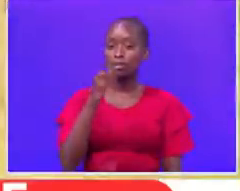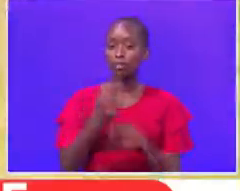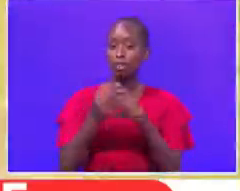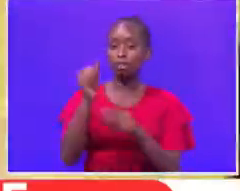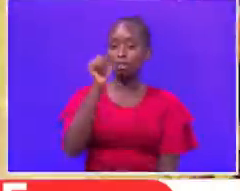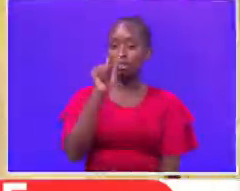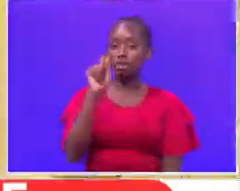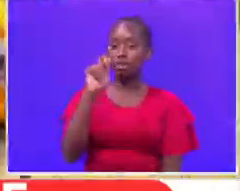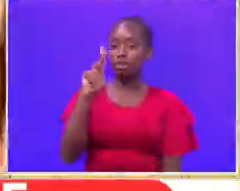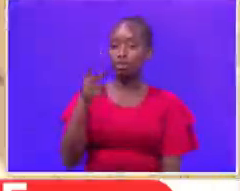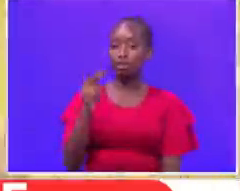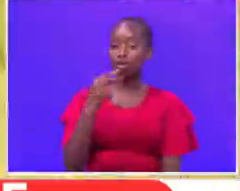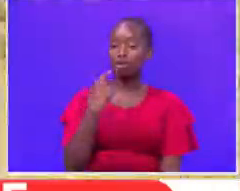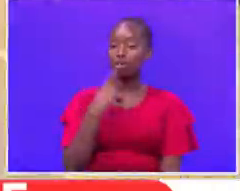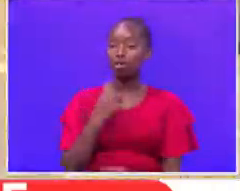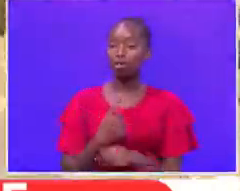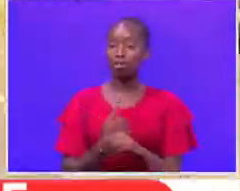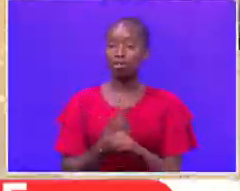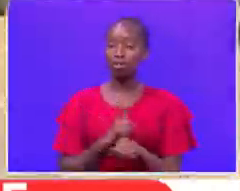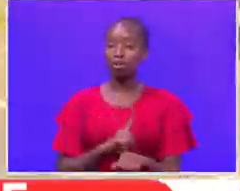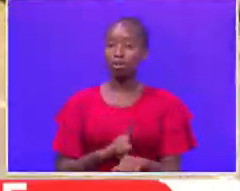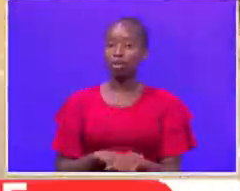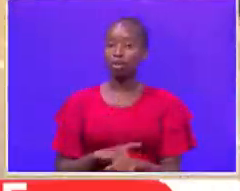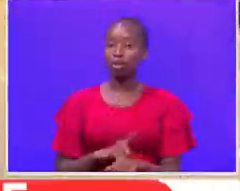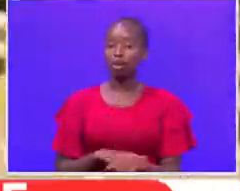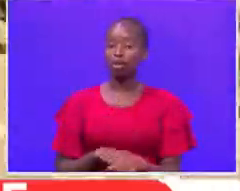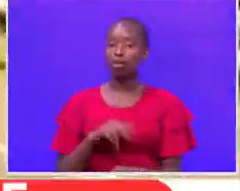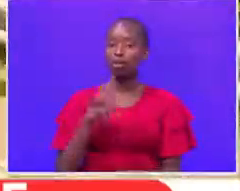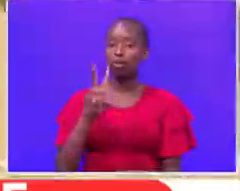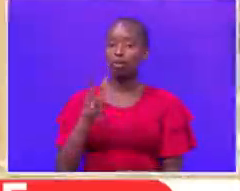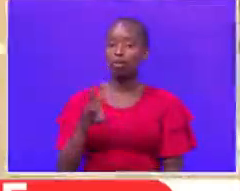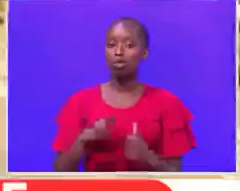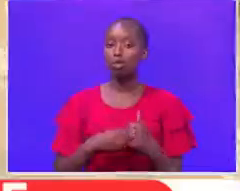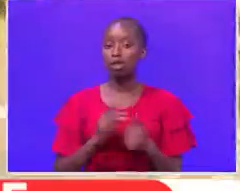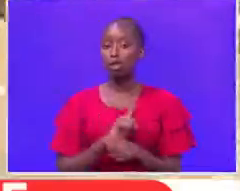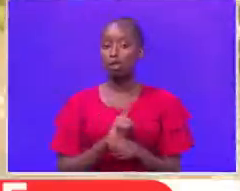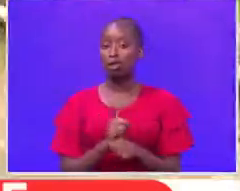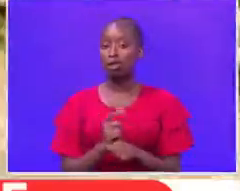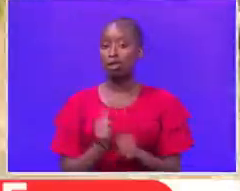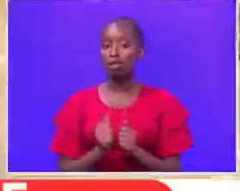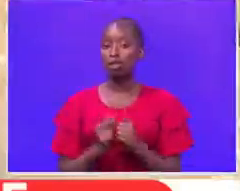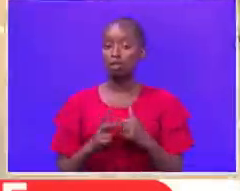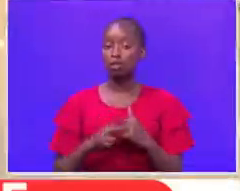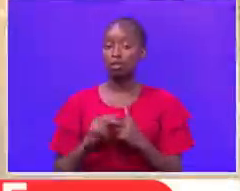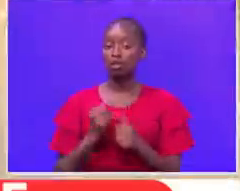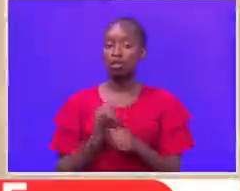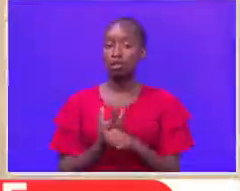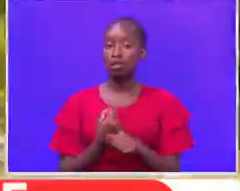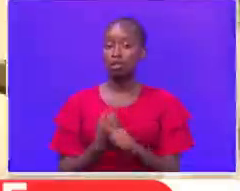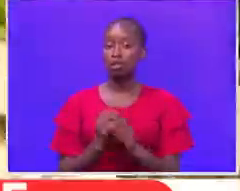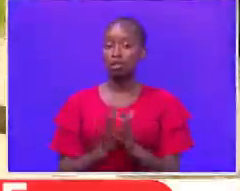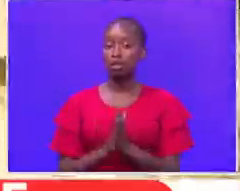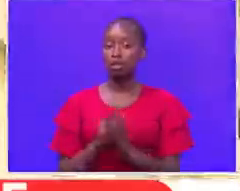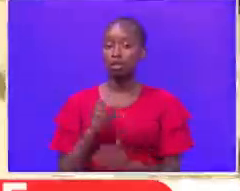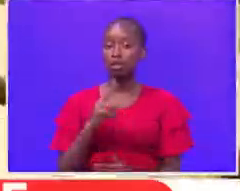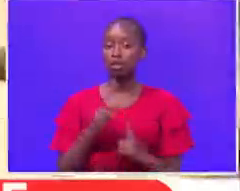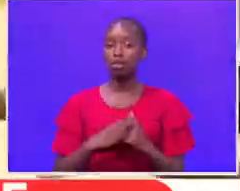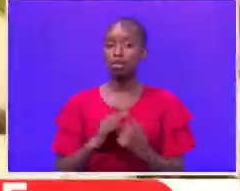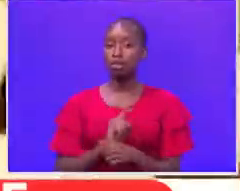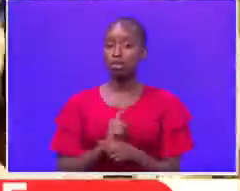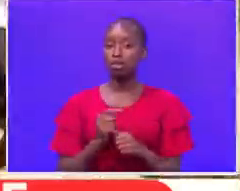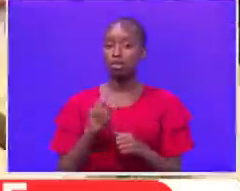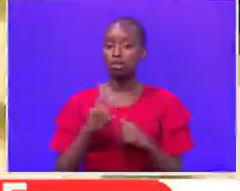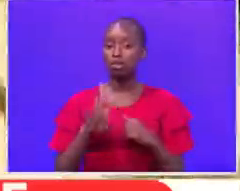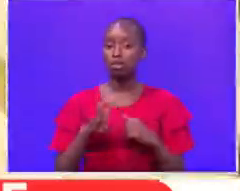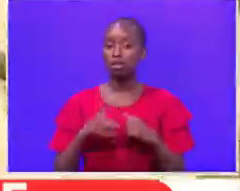Alex Nzioka who clocked a time of 29 minutes, 17 seconds and 29 minutes, 46.60